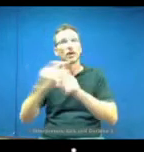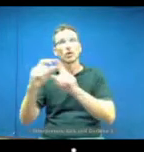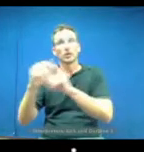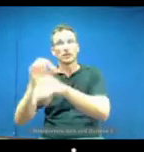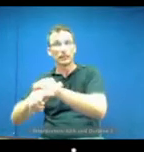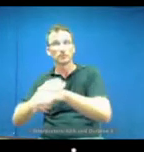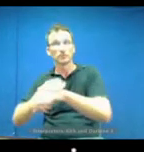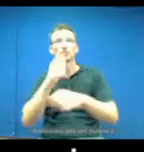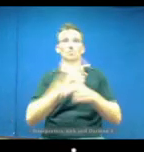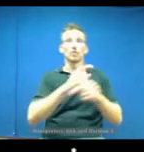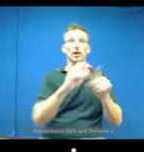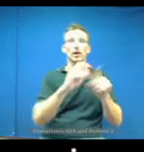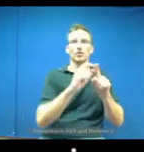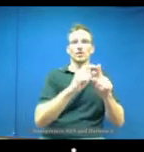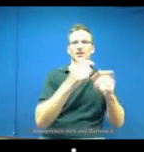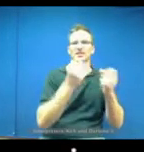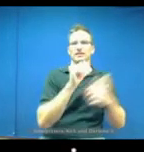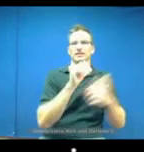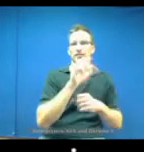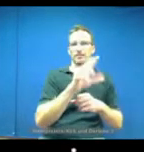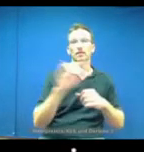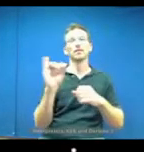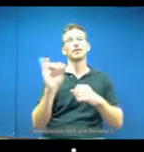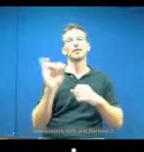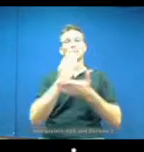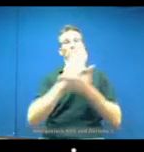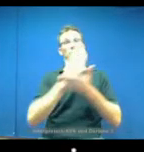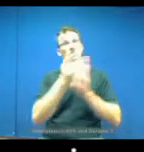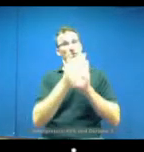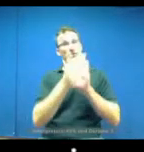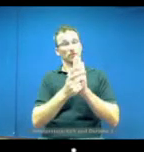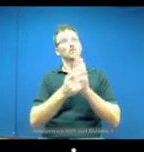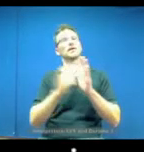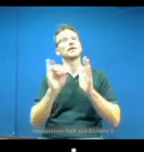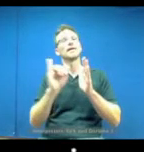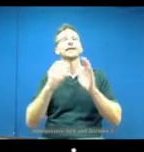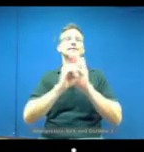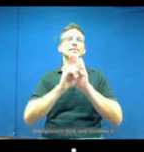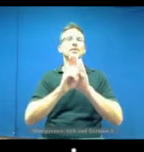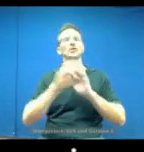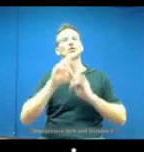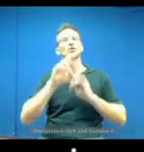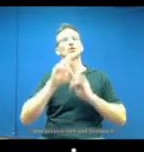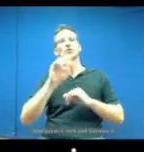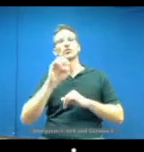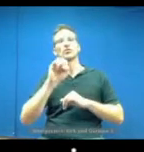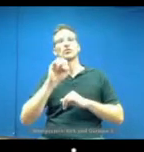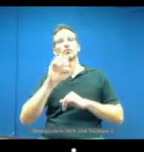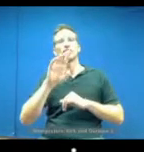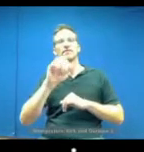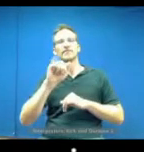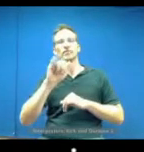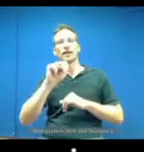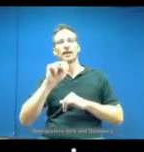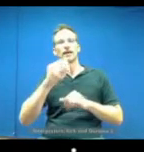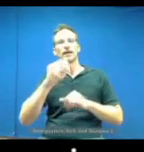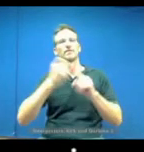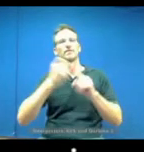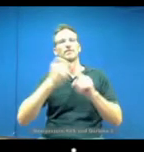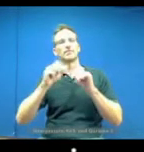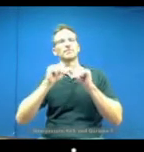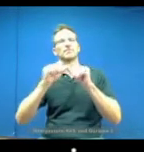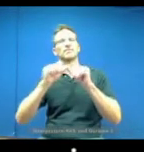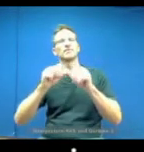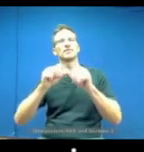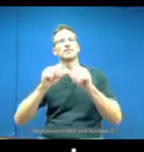like refrain from further abuse or threats of abuse. I mean, what does that look like in sign? And if